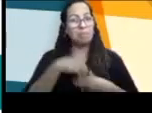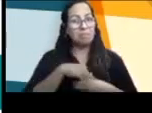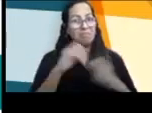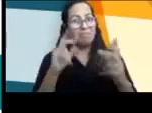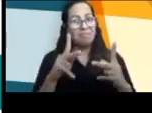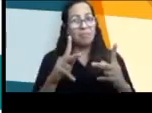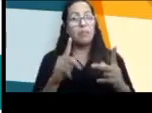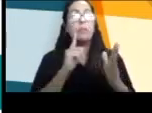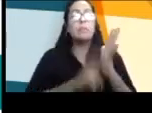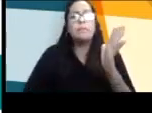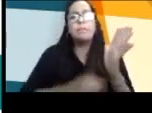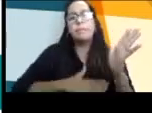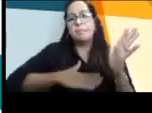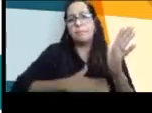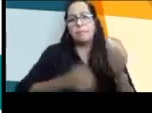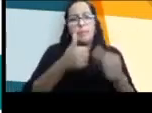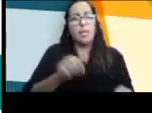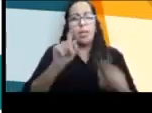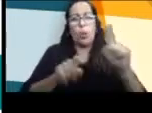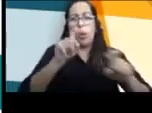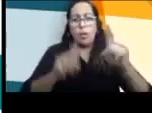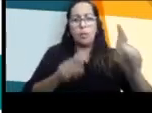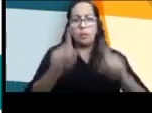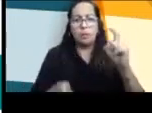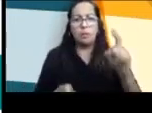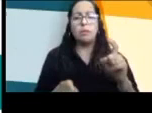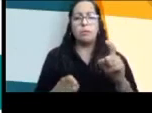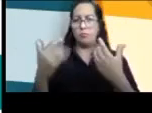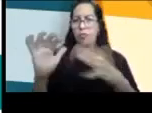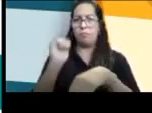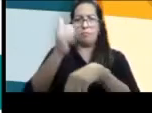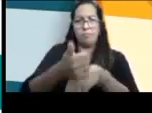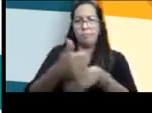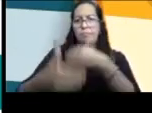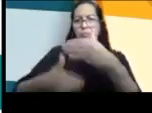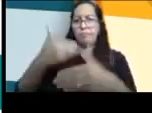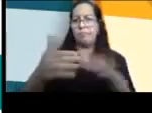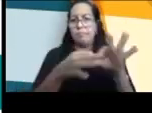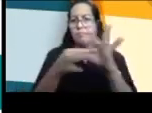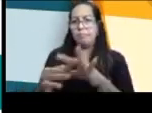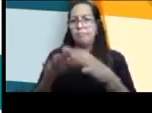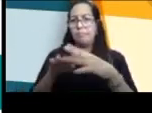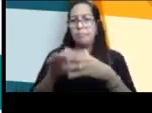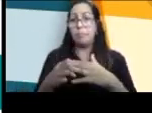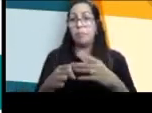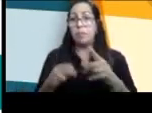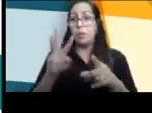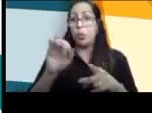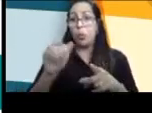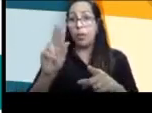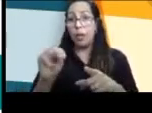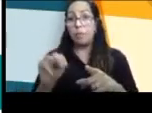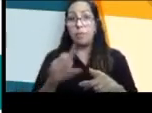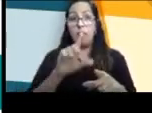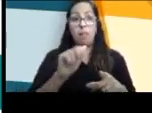Please remember to direct your question through the established protocols with this procurement. William and Laura and the procurement